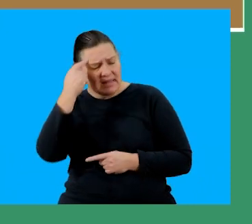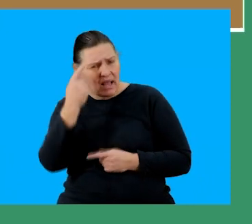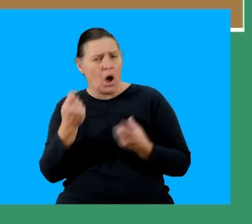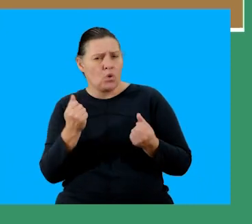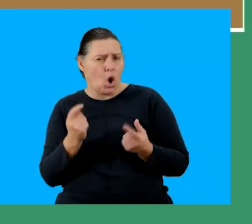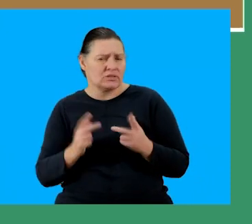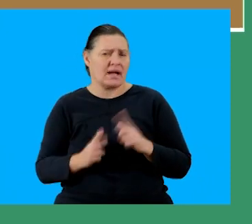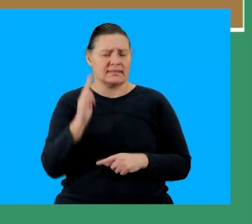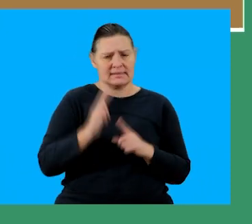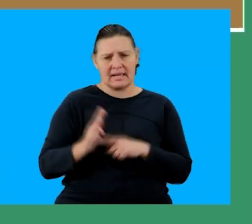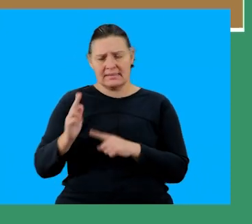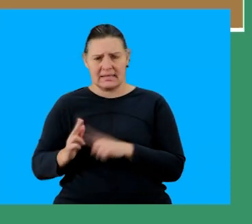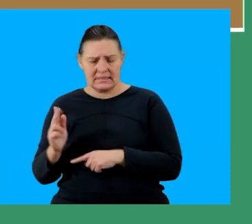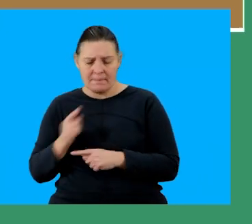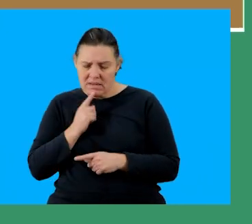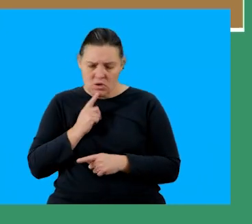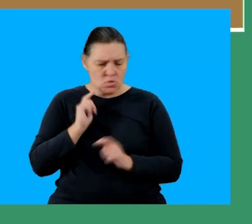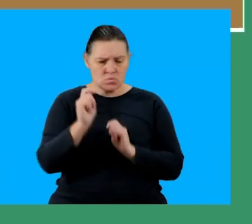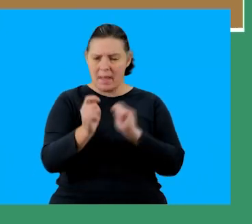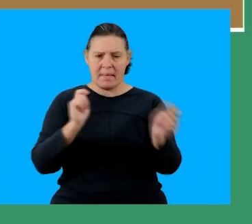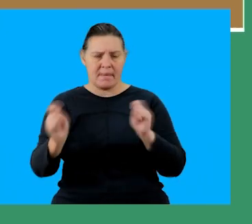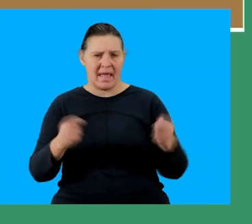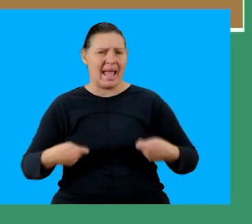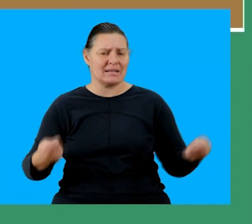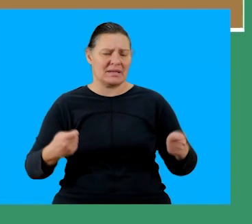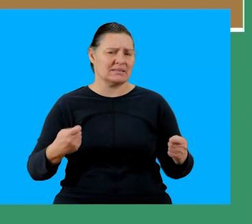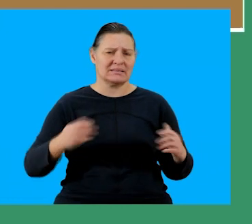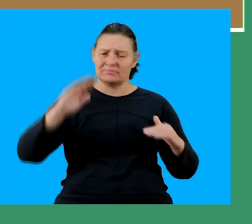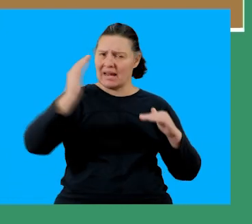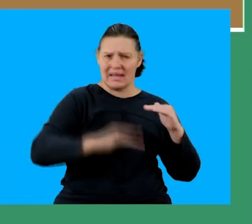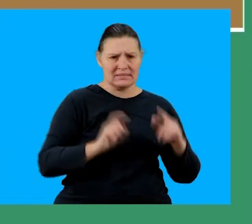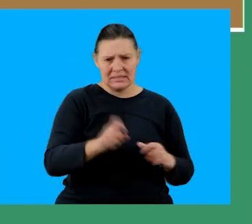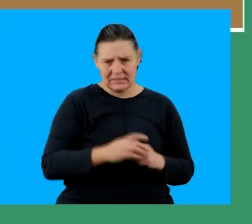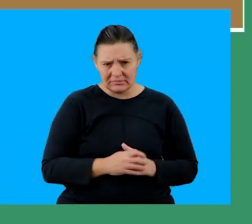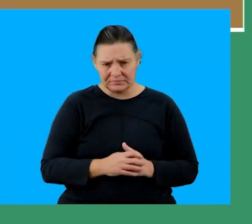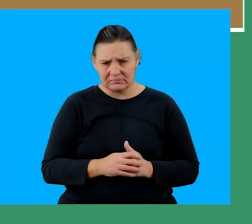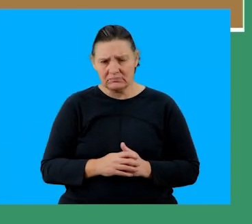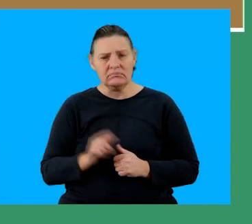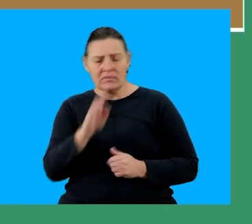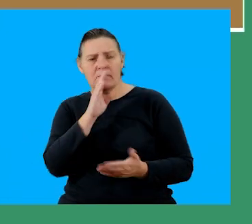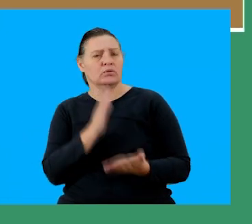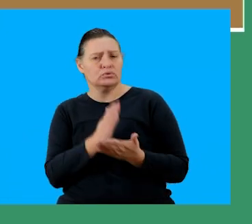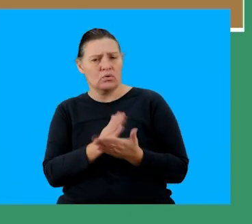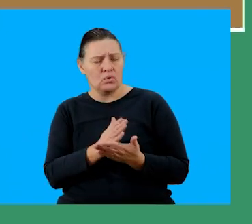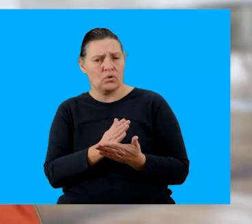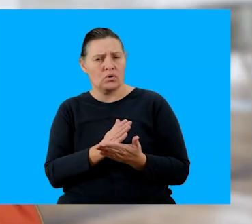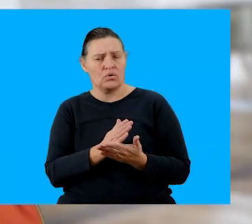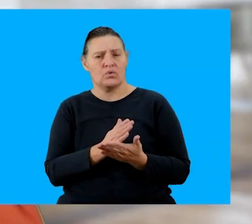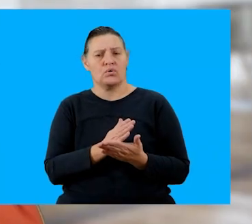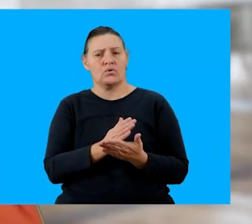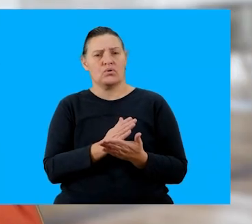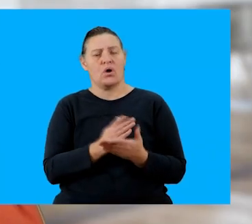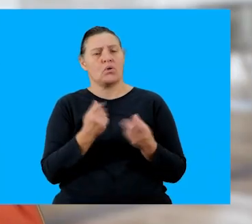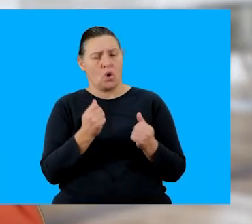cut costs by controlling unnecessary expenditures. So Howard should make sure that he